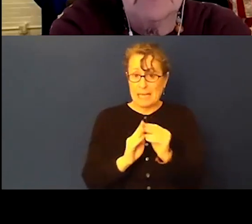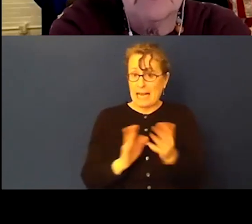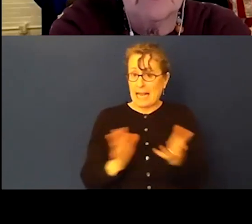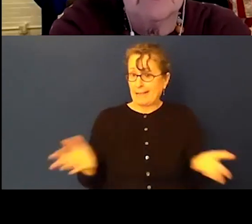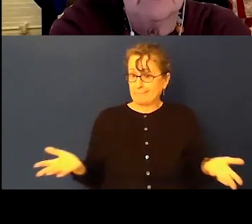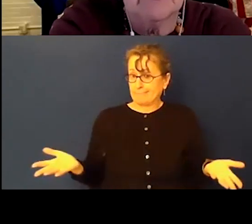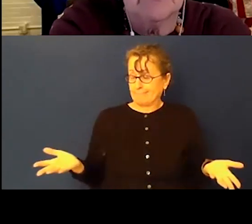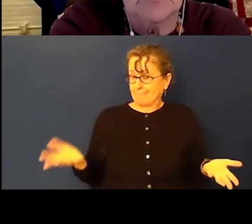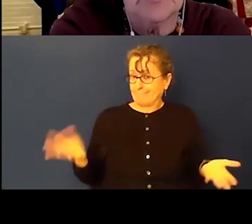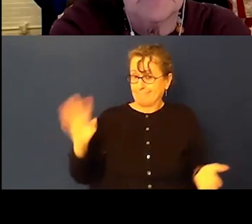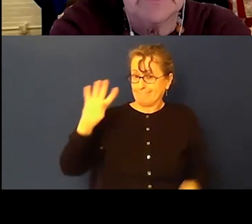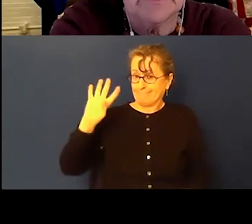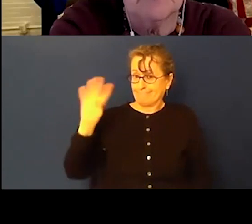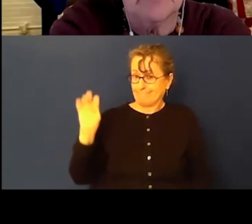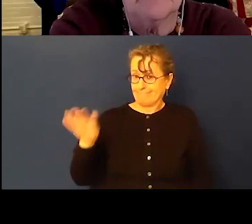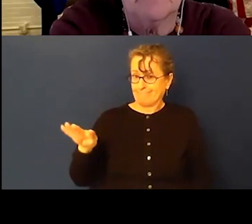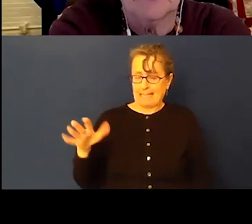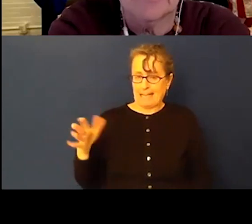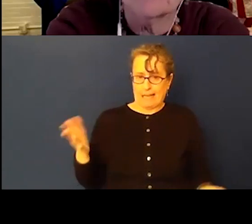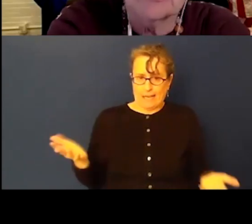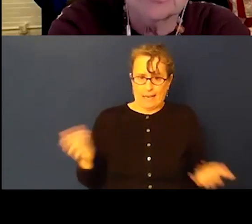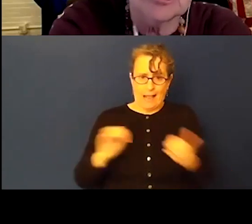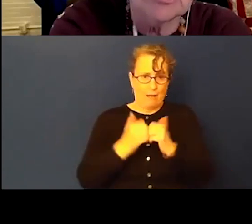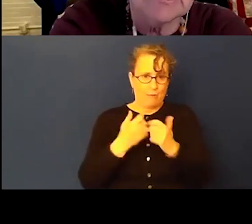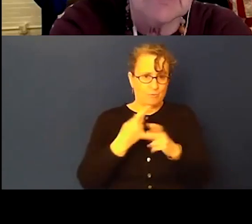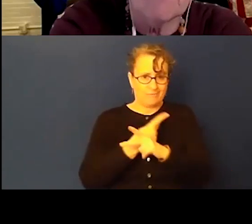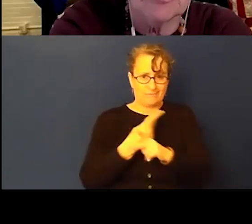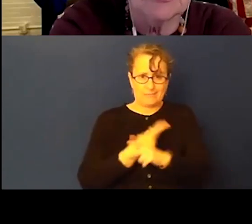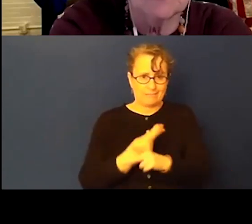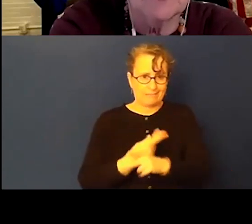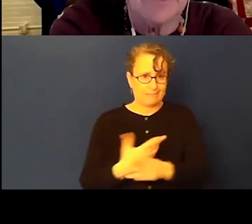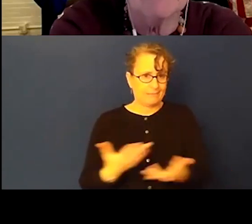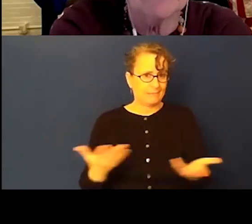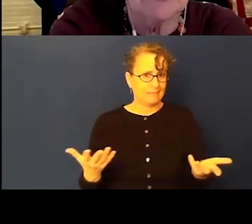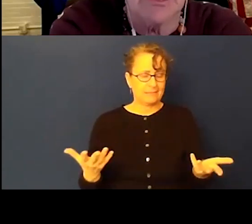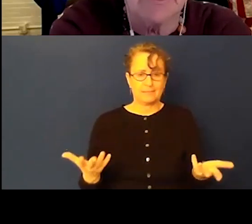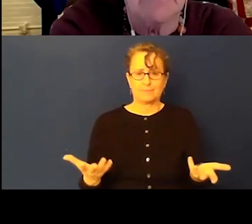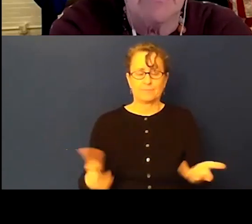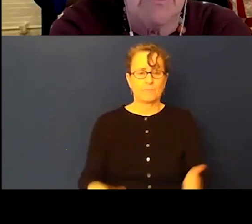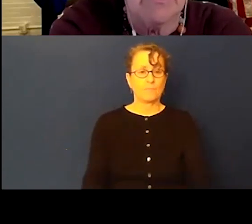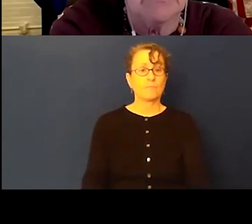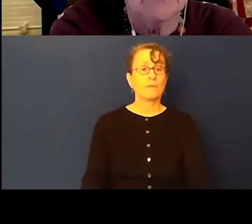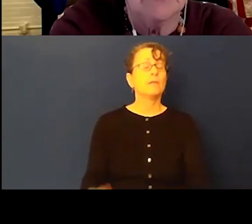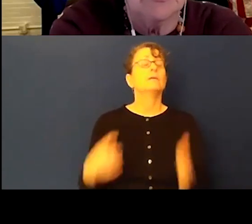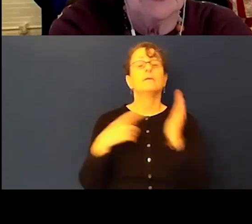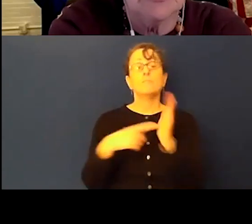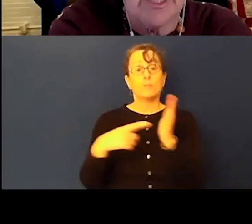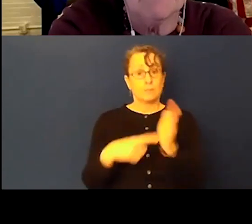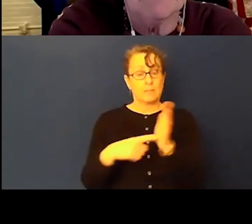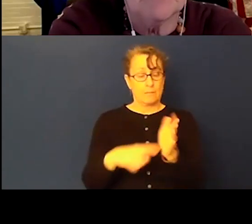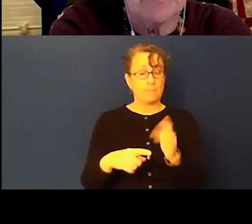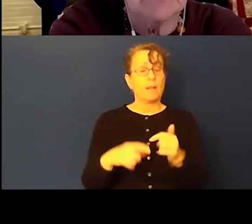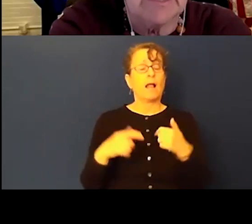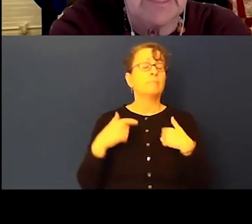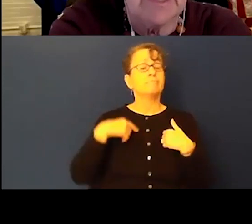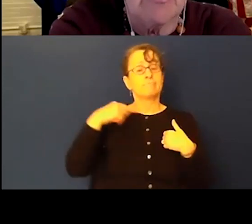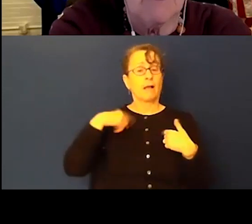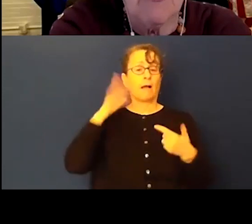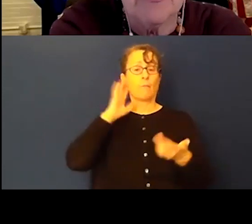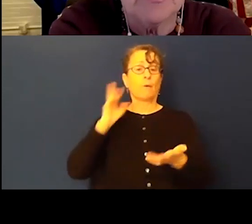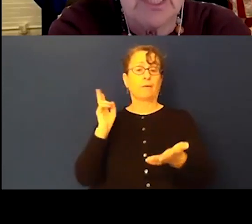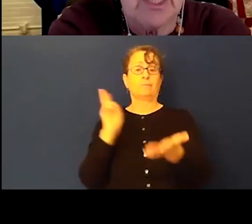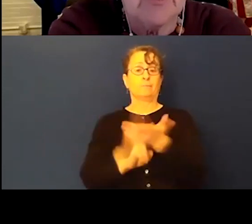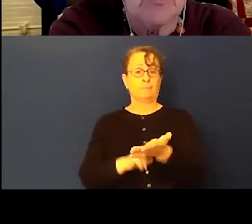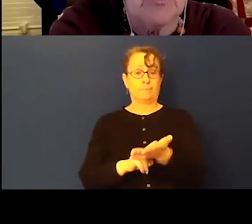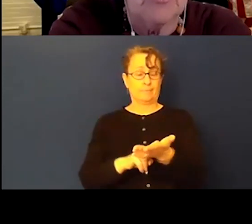I don't even know where to begin, but like, let's just say you would have to sign on to have dependent care